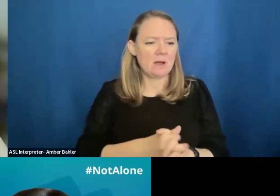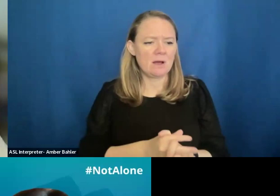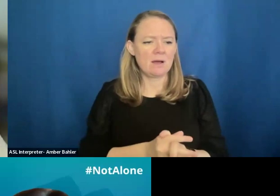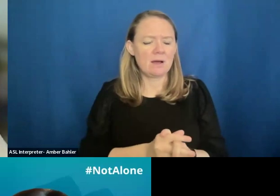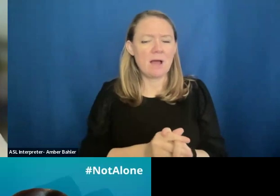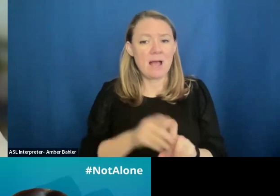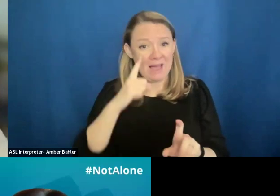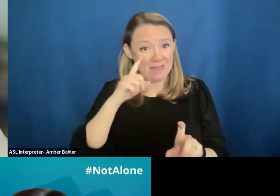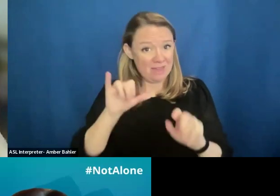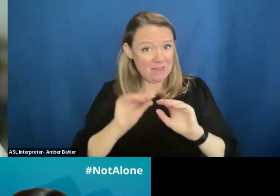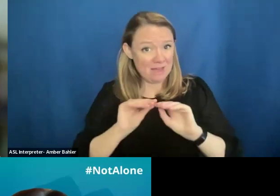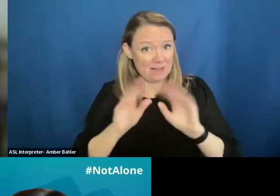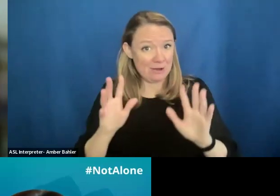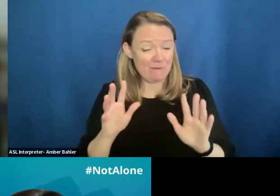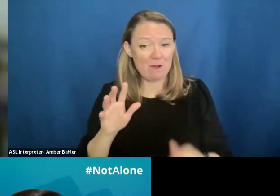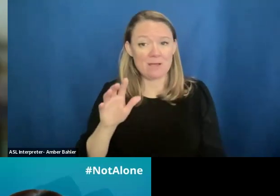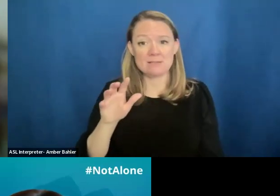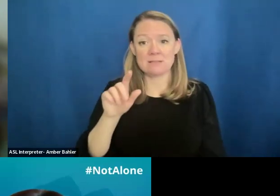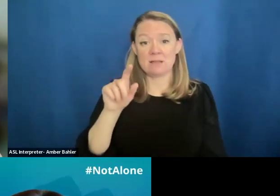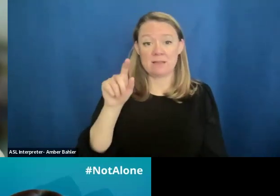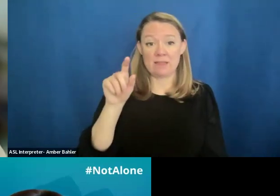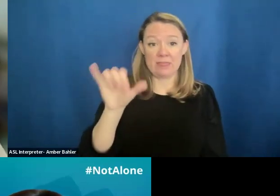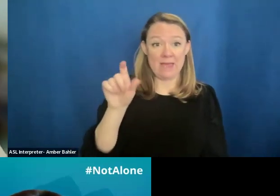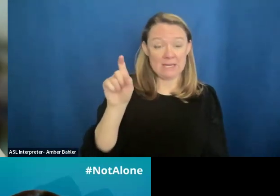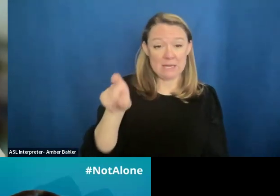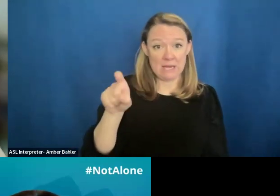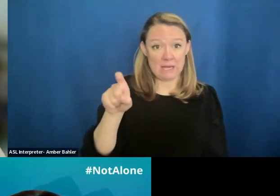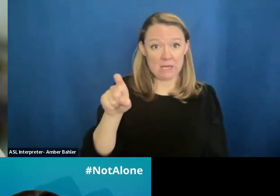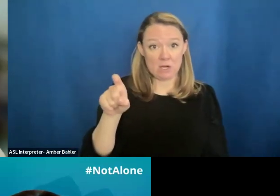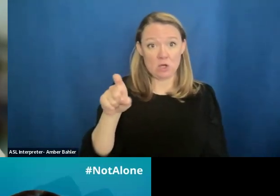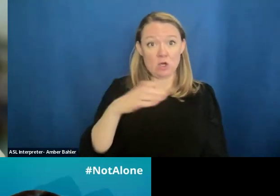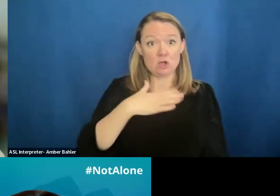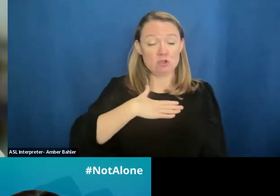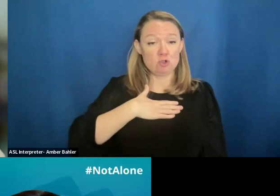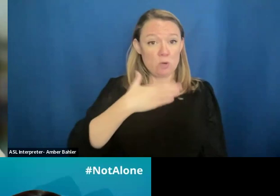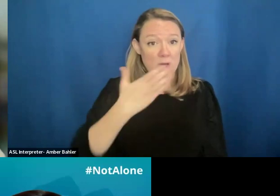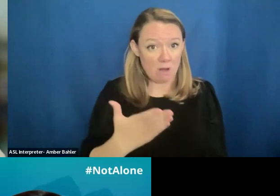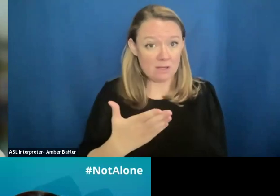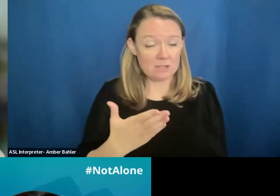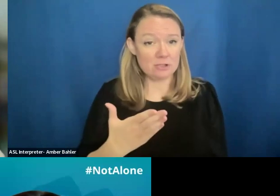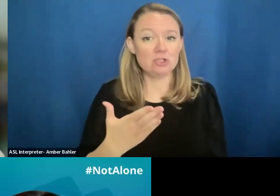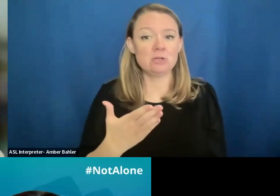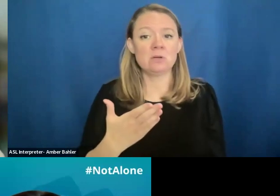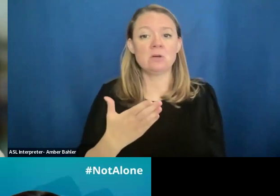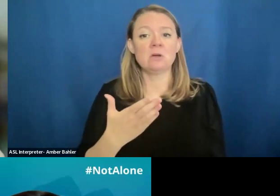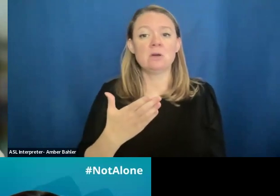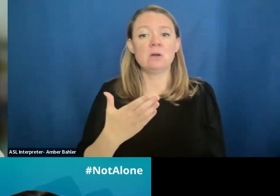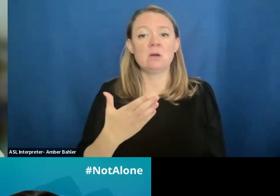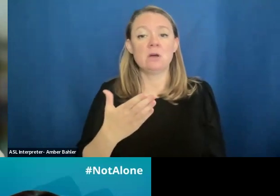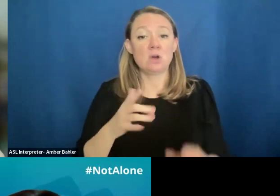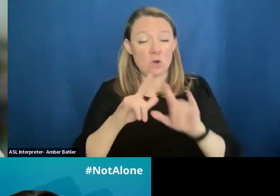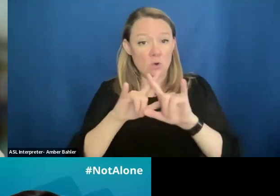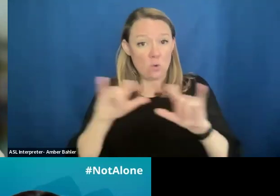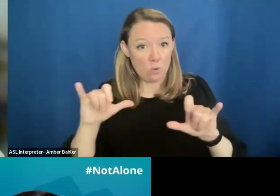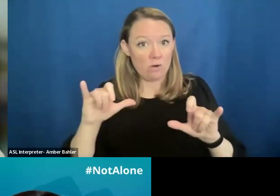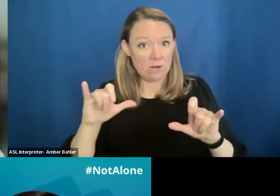re-clarifies the need to acknowledge the co-occurring conditions and to, you know, find ways to